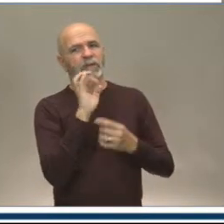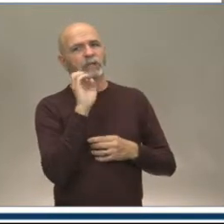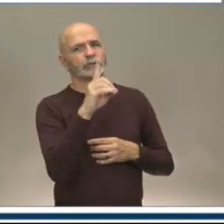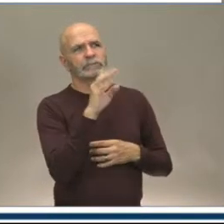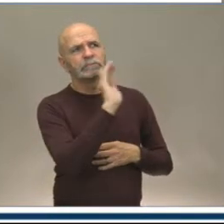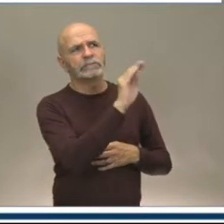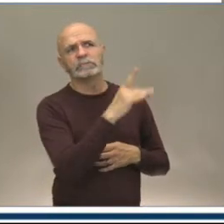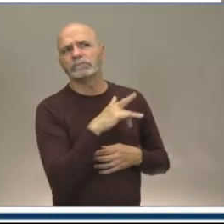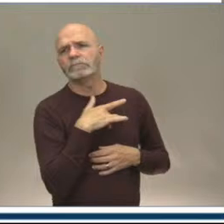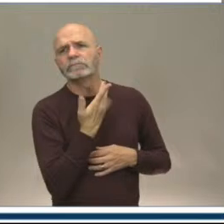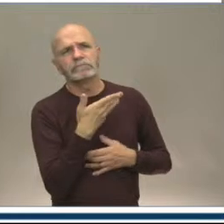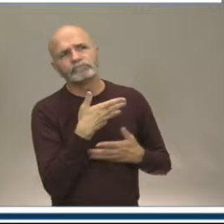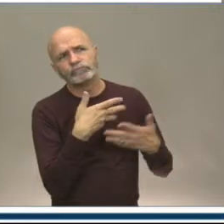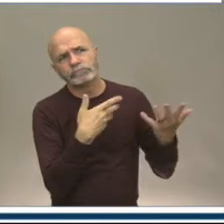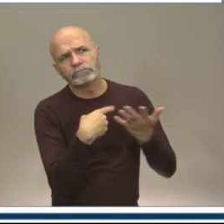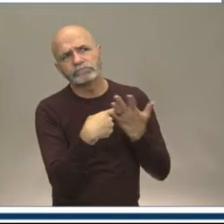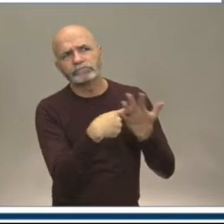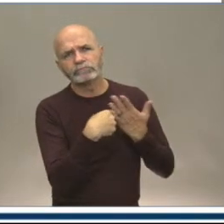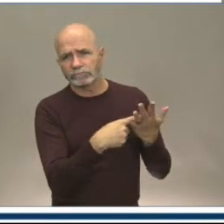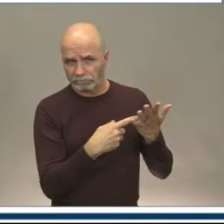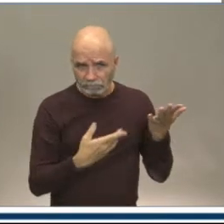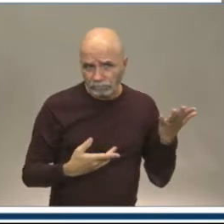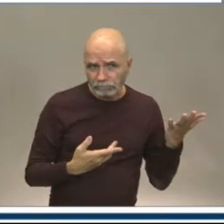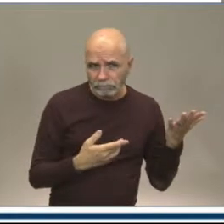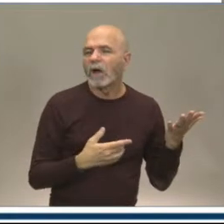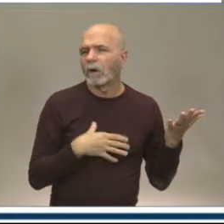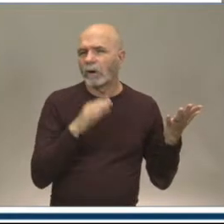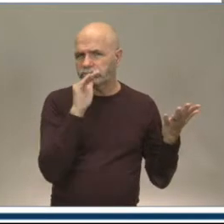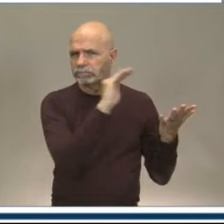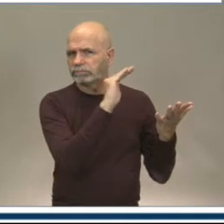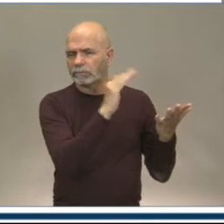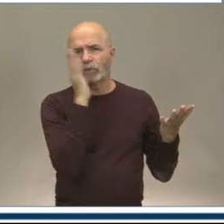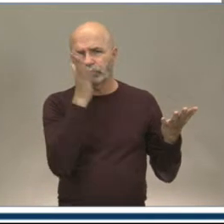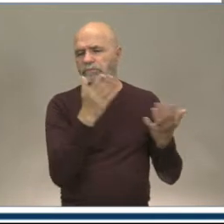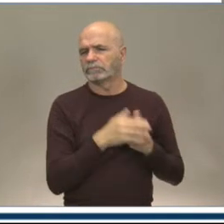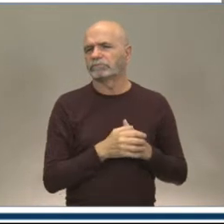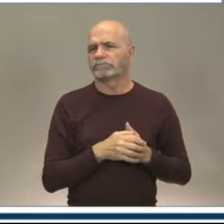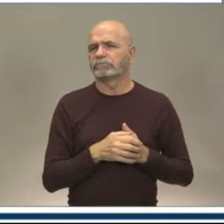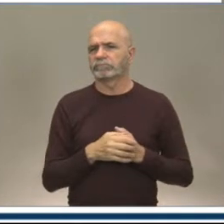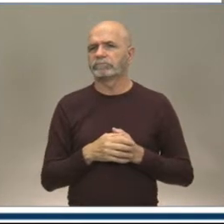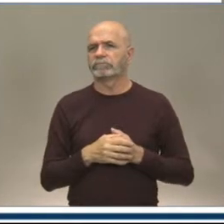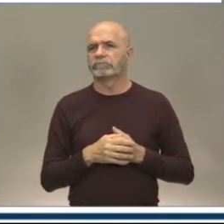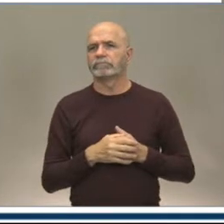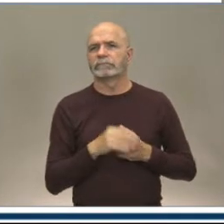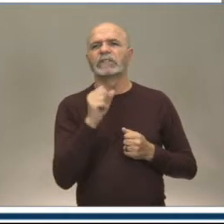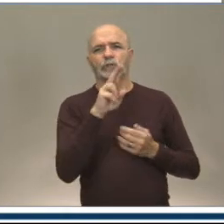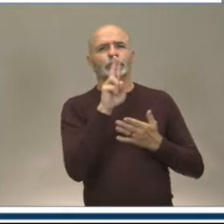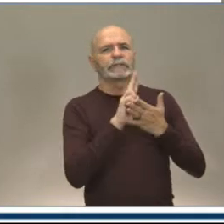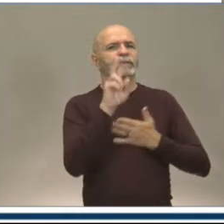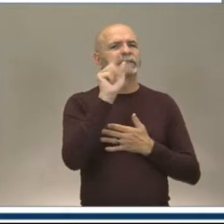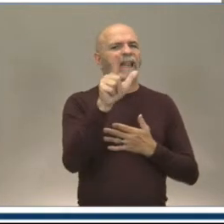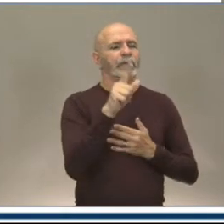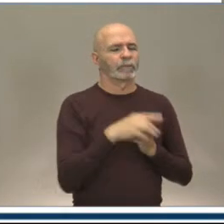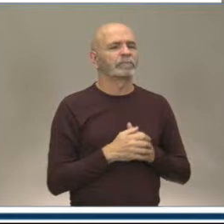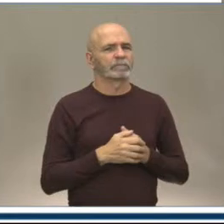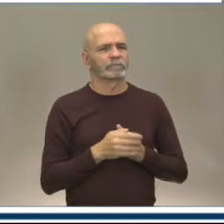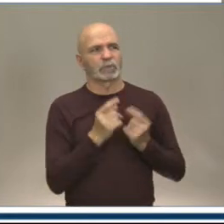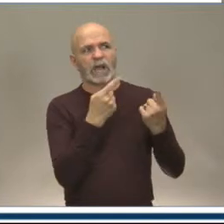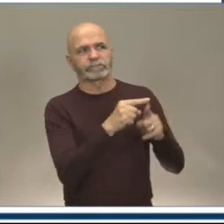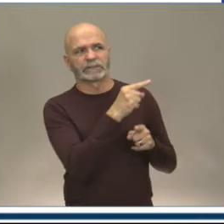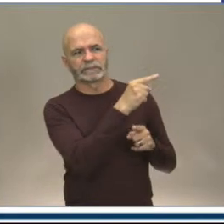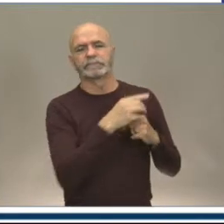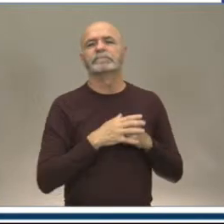that and try to understand that more from Dalhousie the Dalhousie University's administration and their perspective.